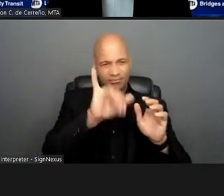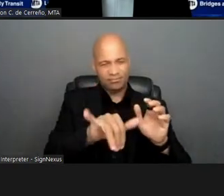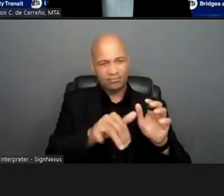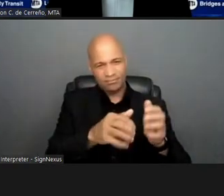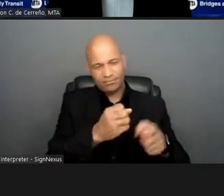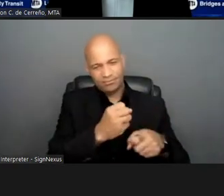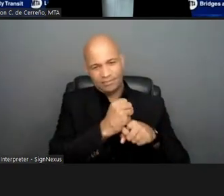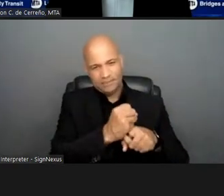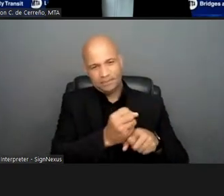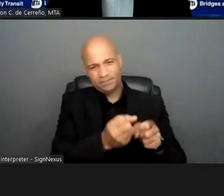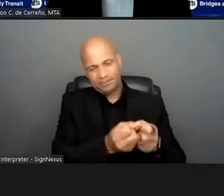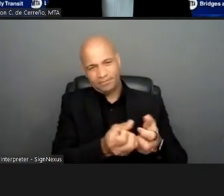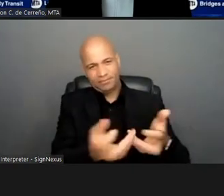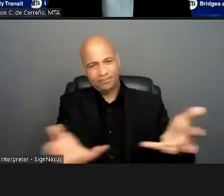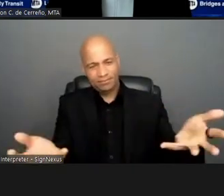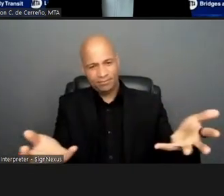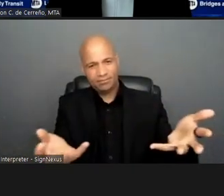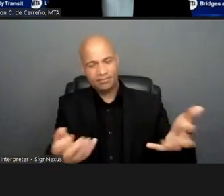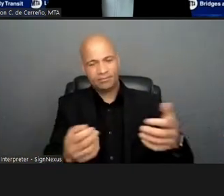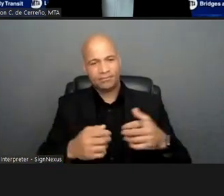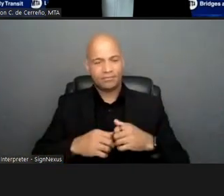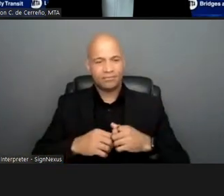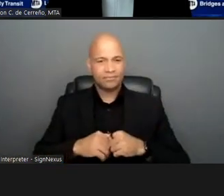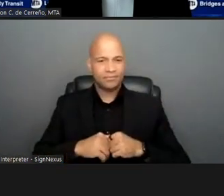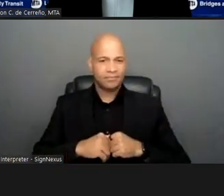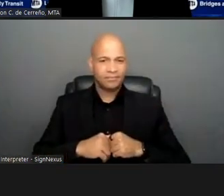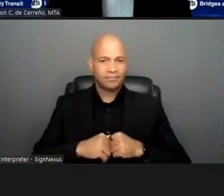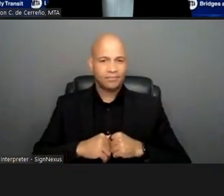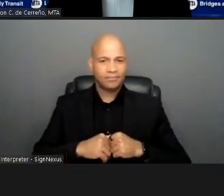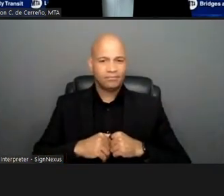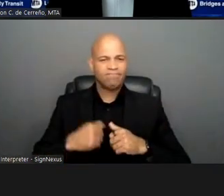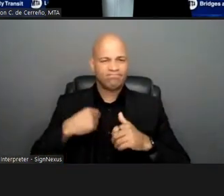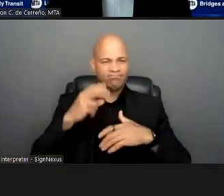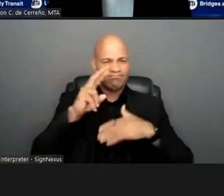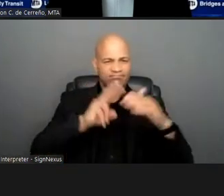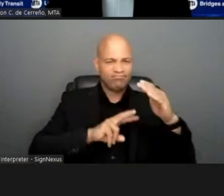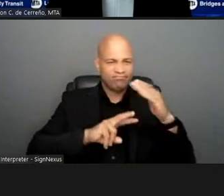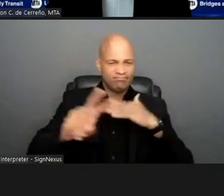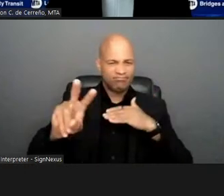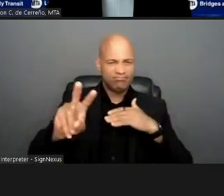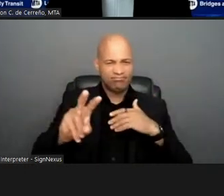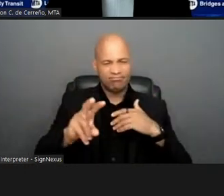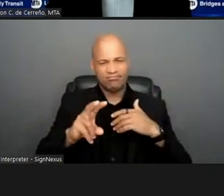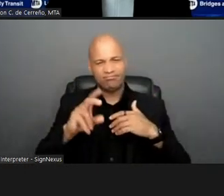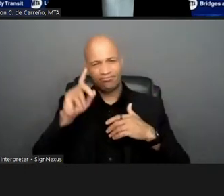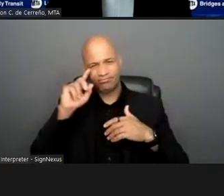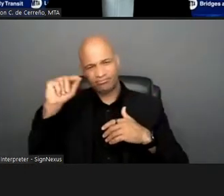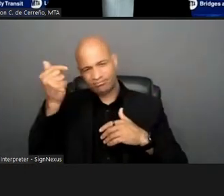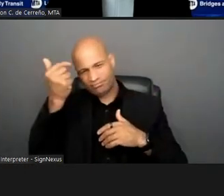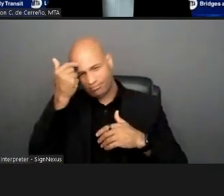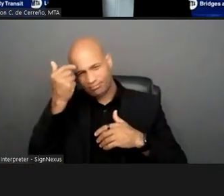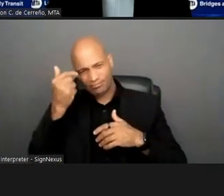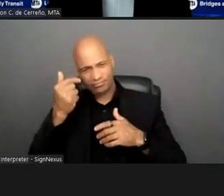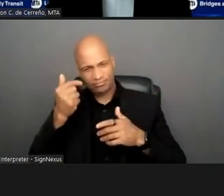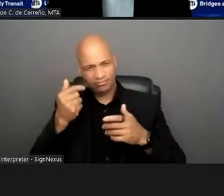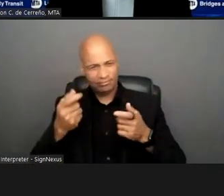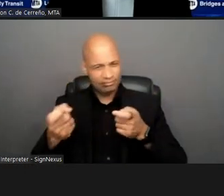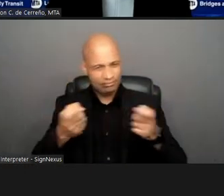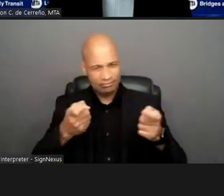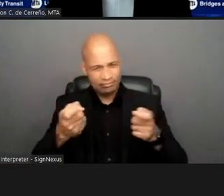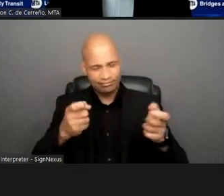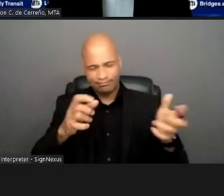this this I I foresee a bureaucratic nightmare that is being proposed thank